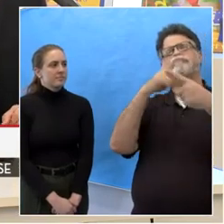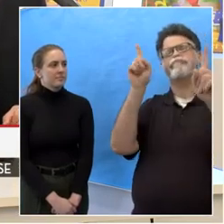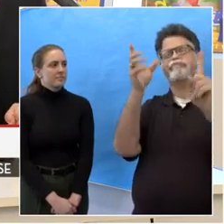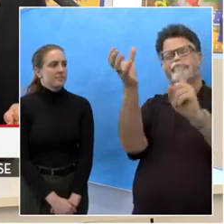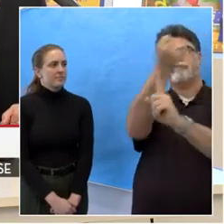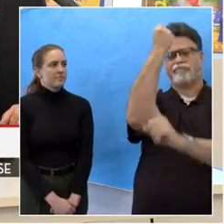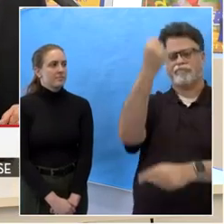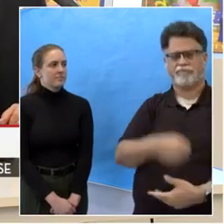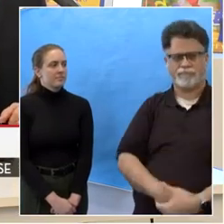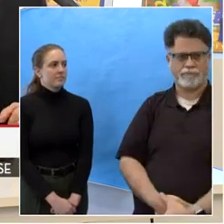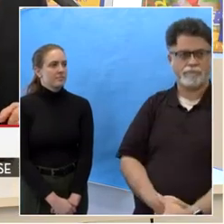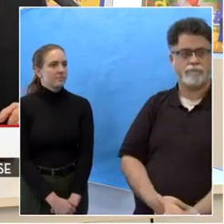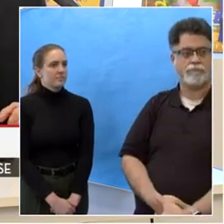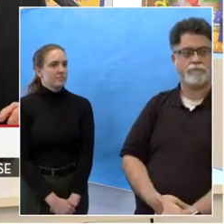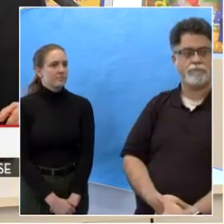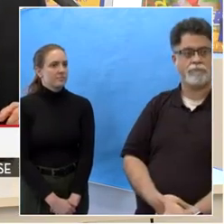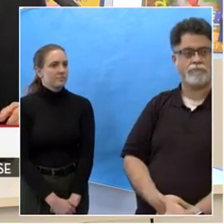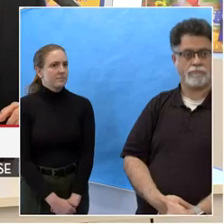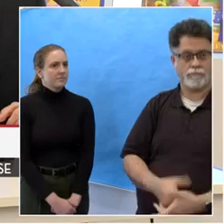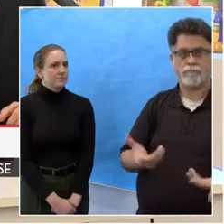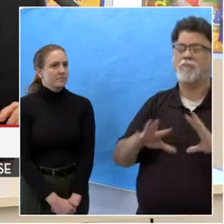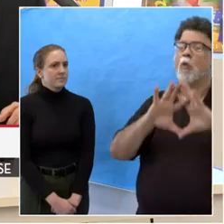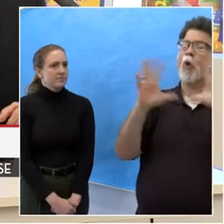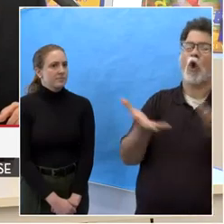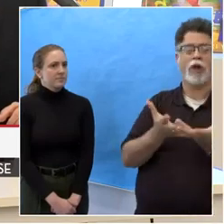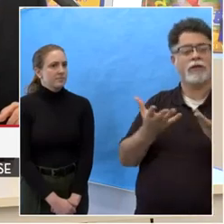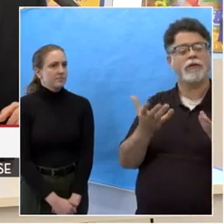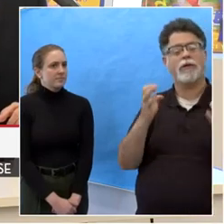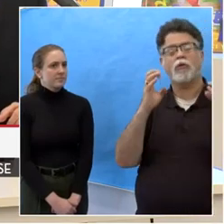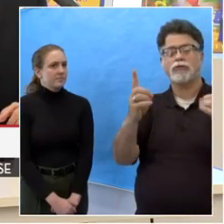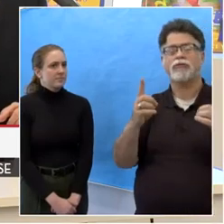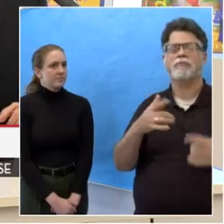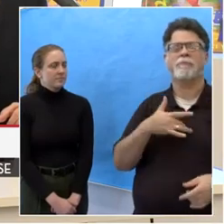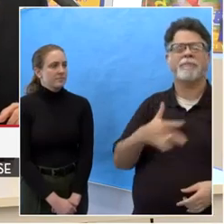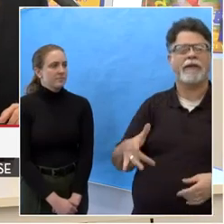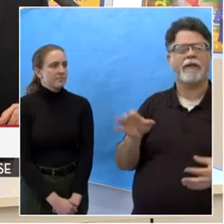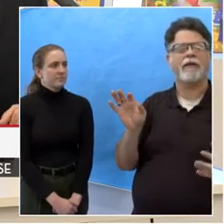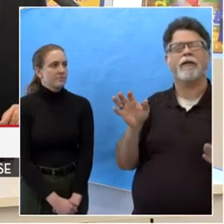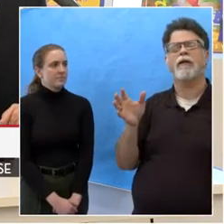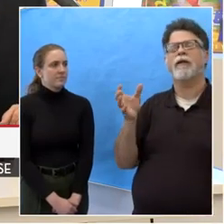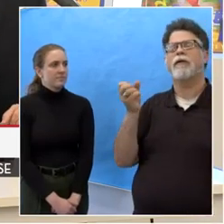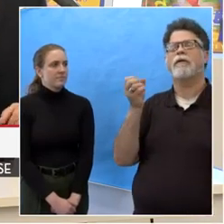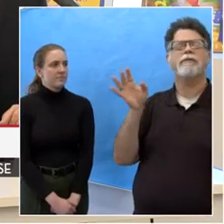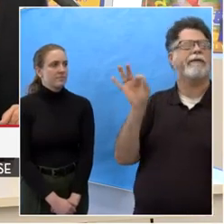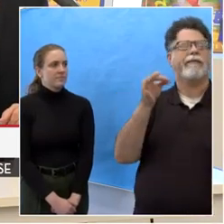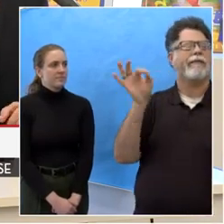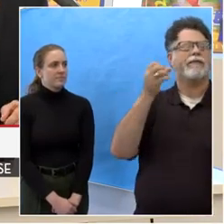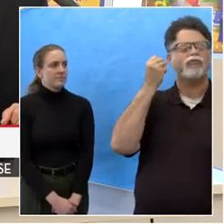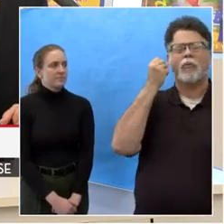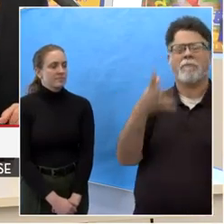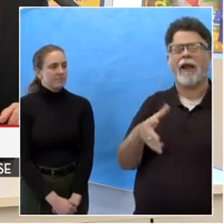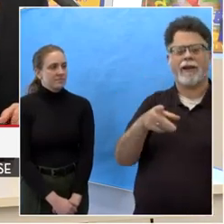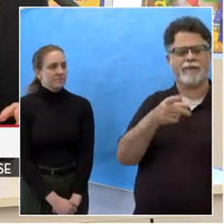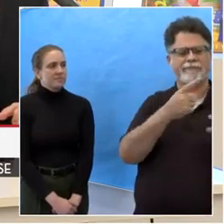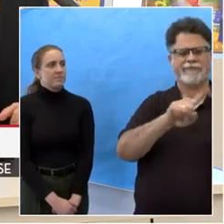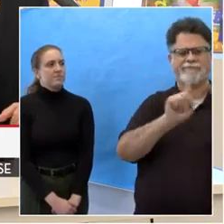of education in which we live, and we have got to remain focused on this as vital and critical.